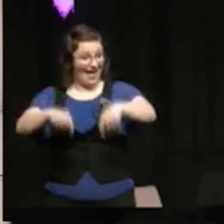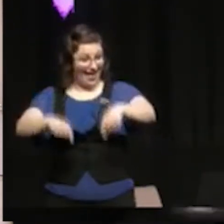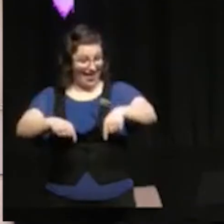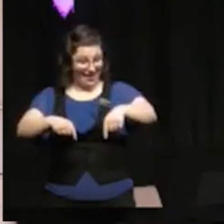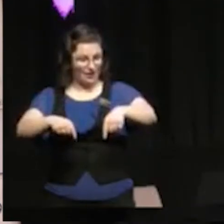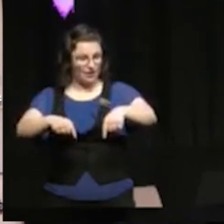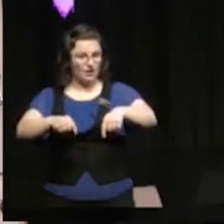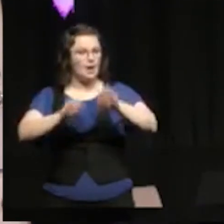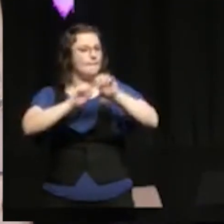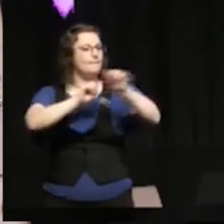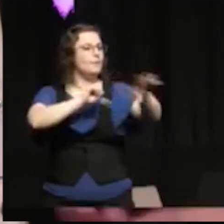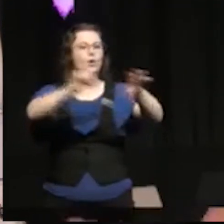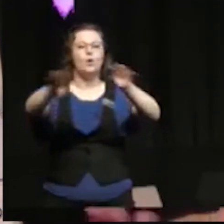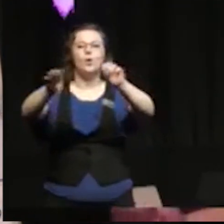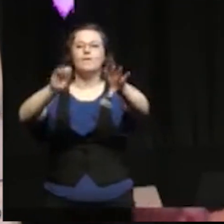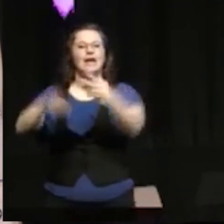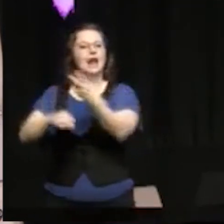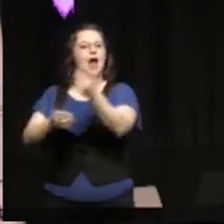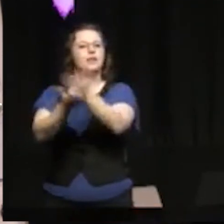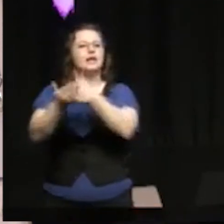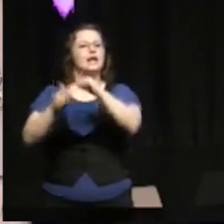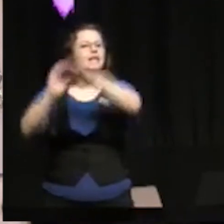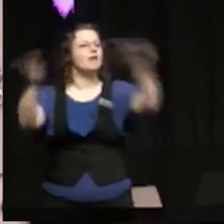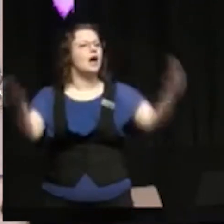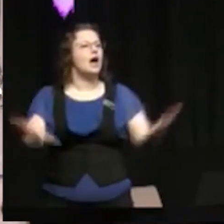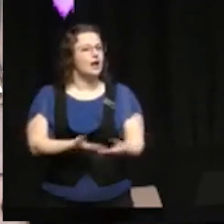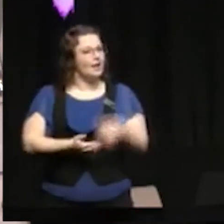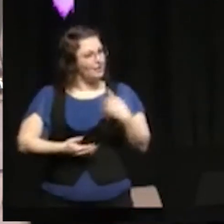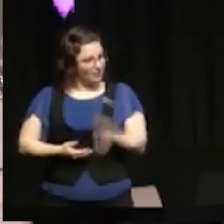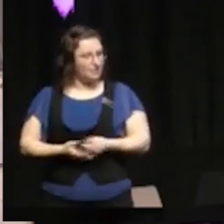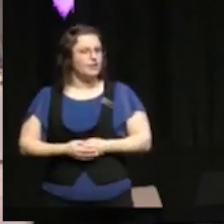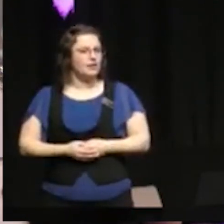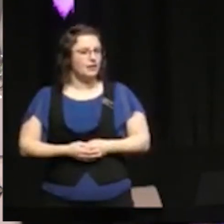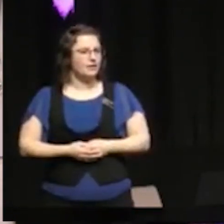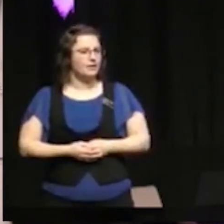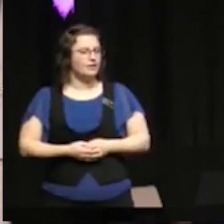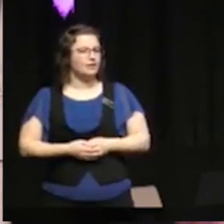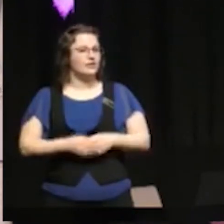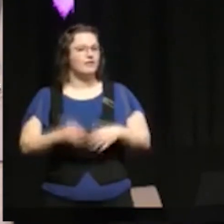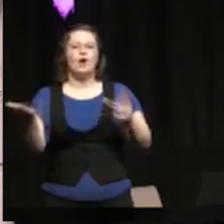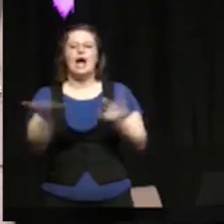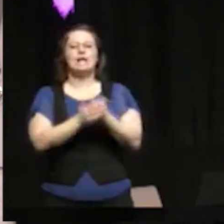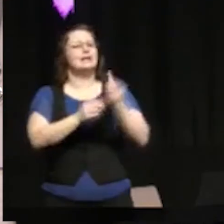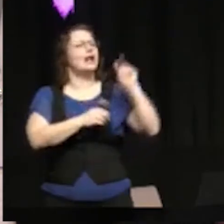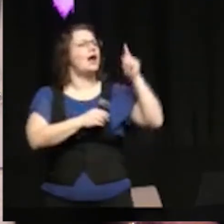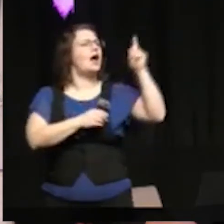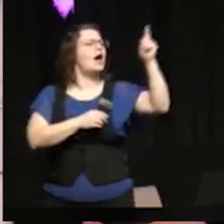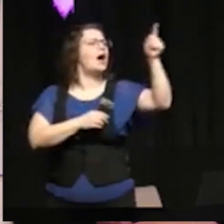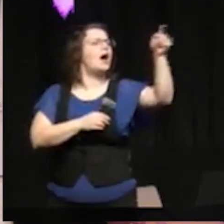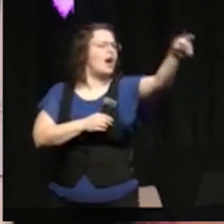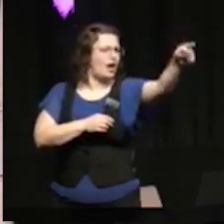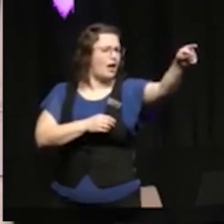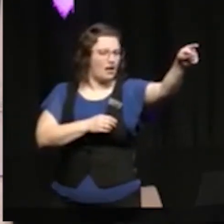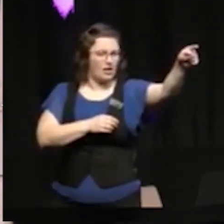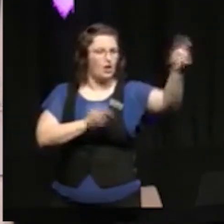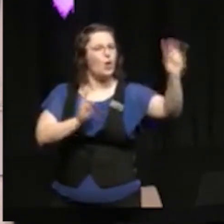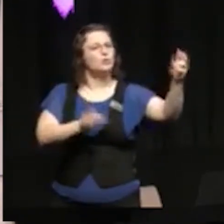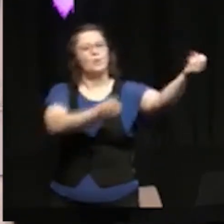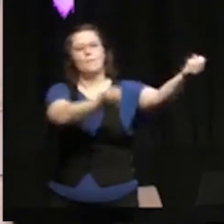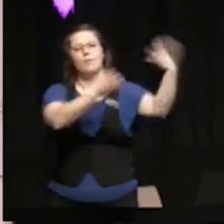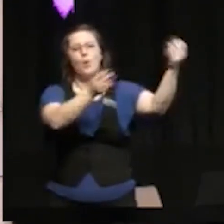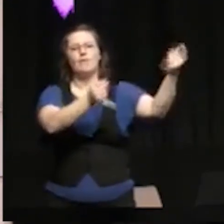of a city as Malmö, that things that we do here affect other parts of the world, actually. And